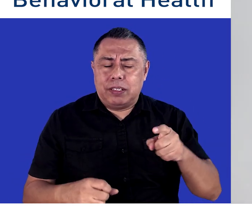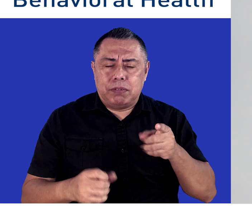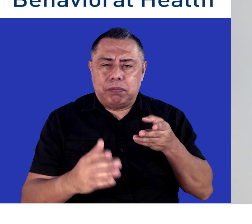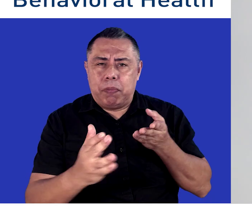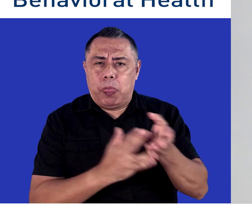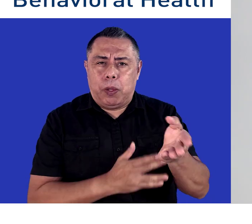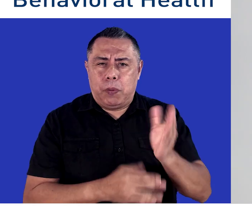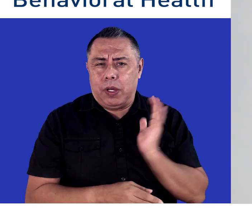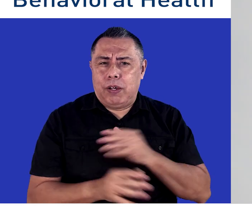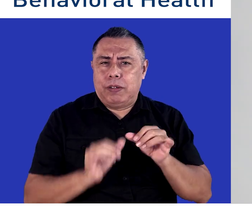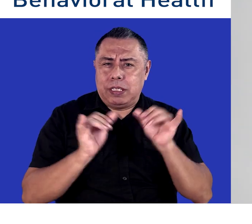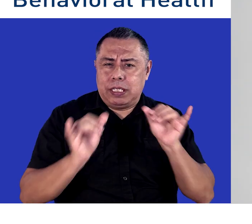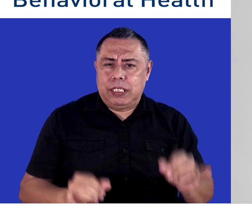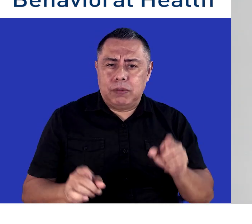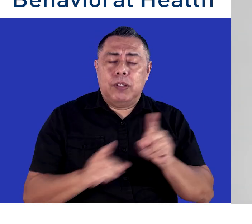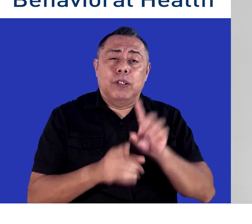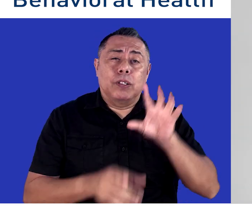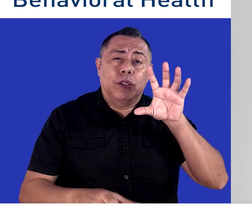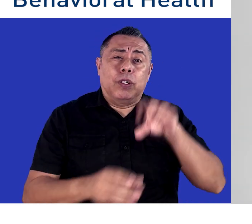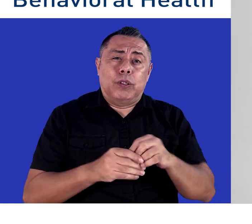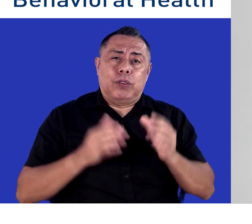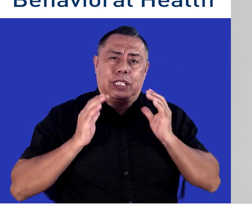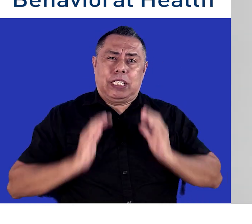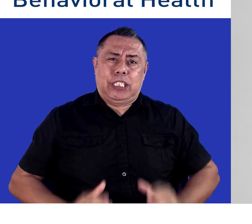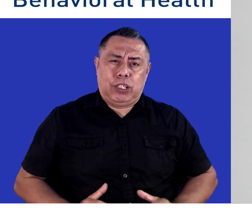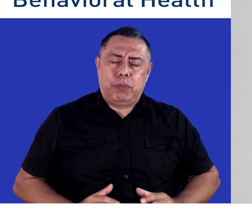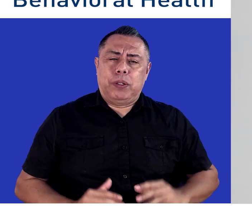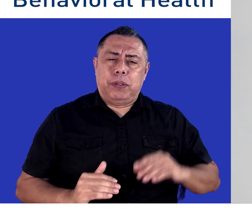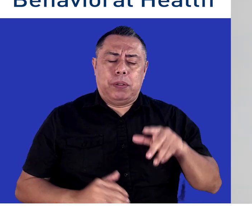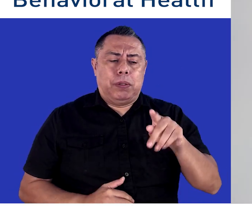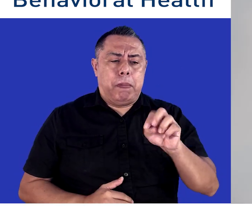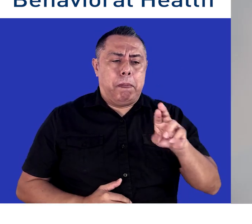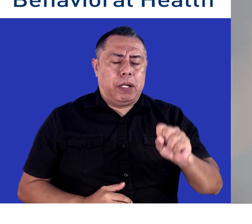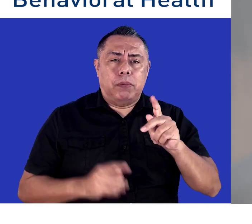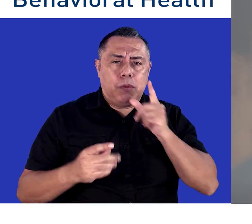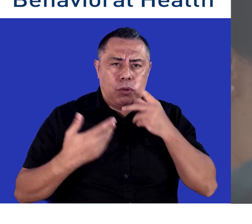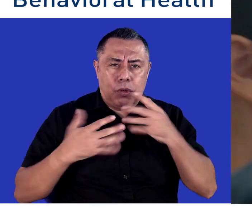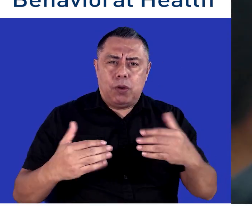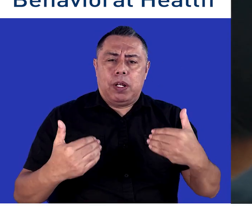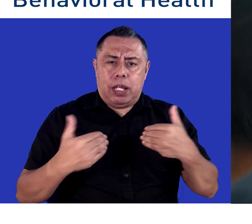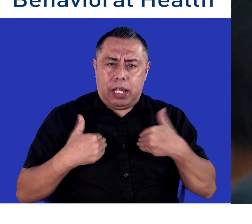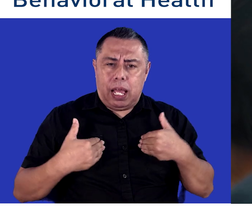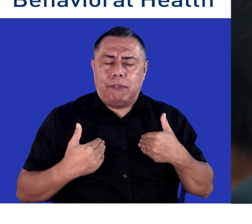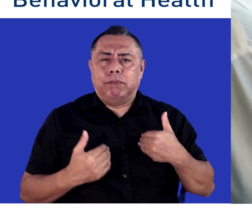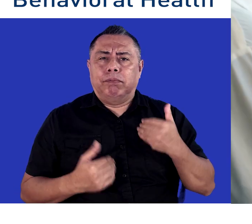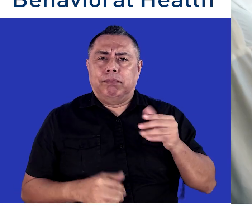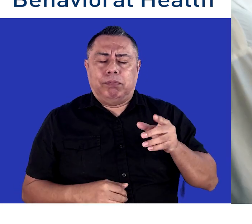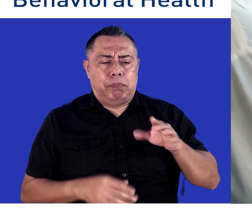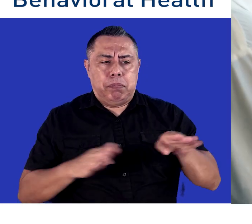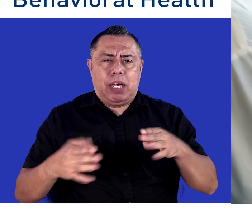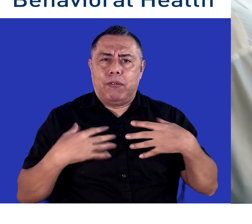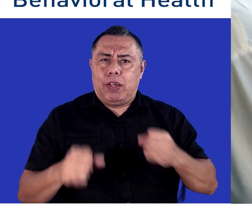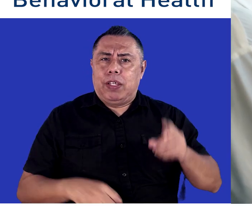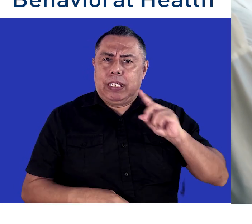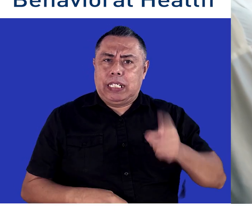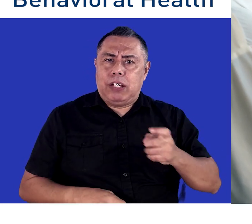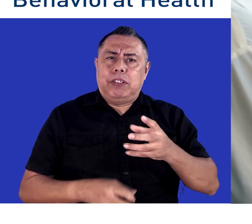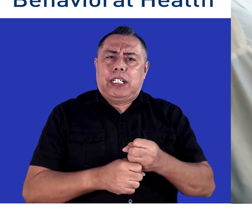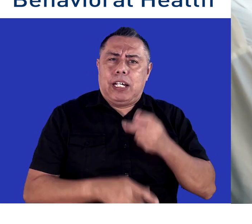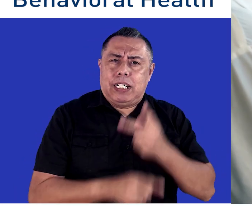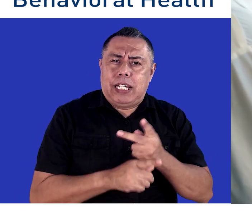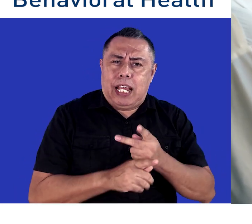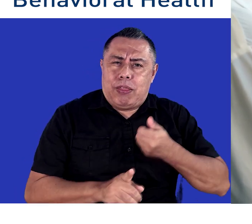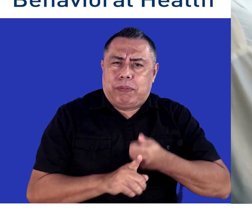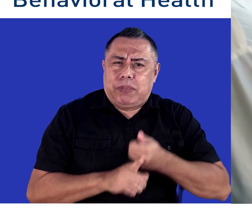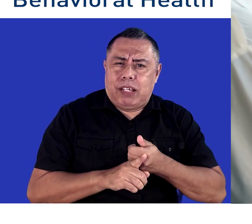had behavioral health needs and received care in our system, and consumer peers, people who carry a behavioral health diagnosis and have received